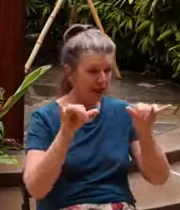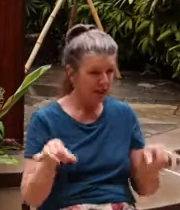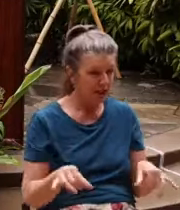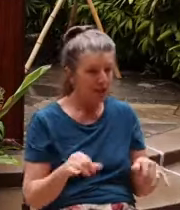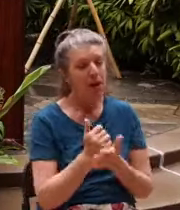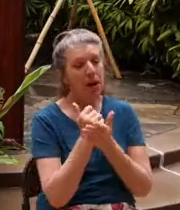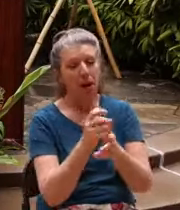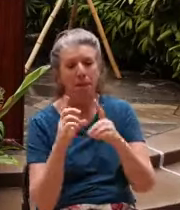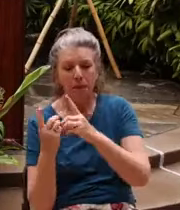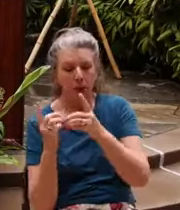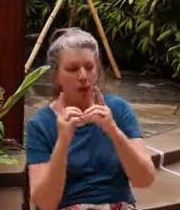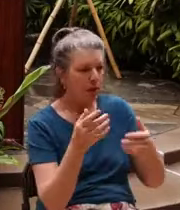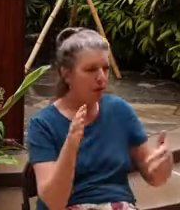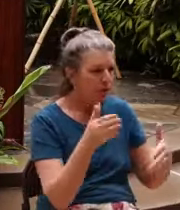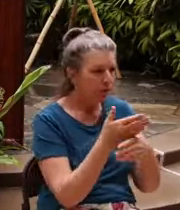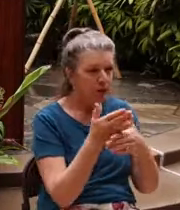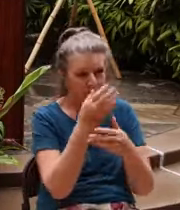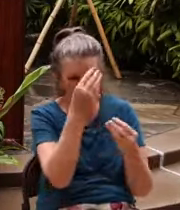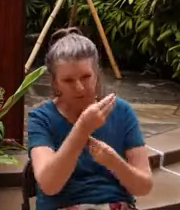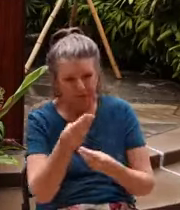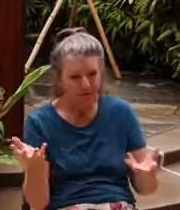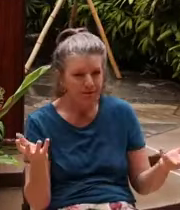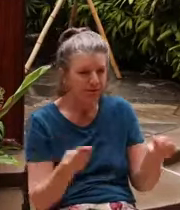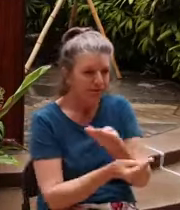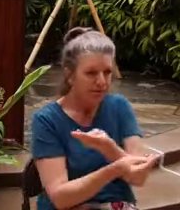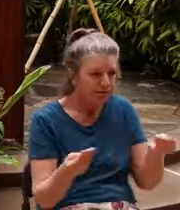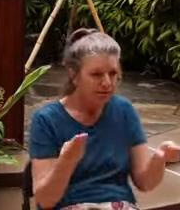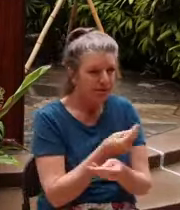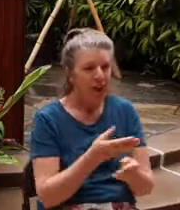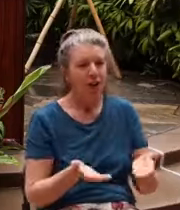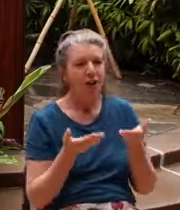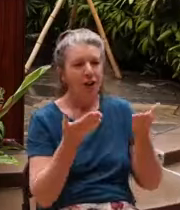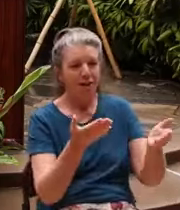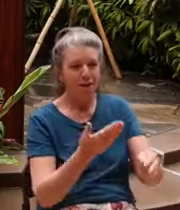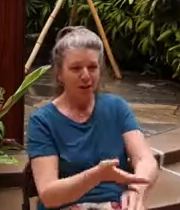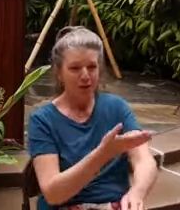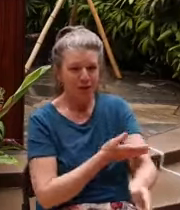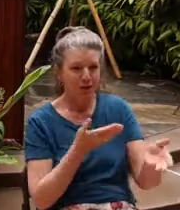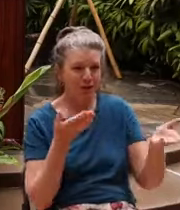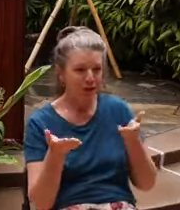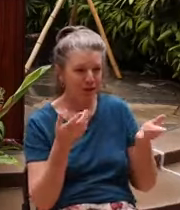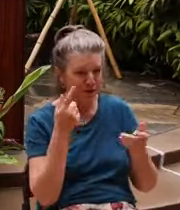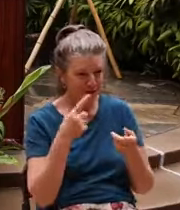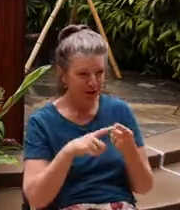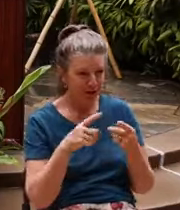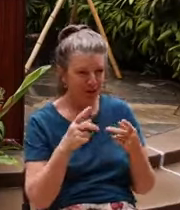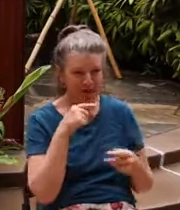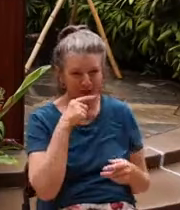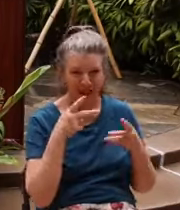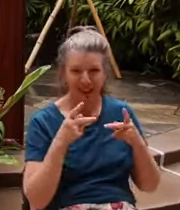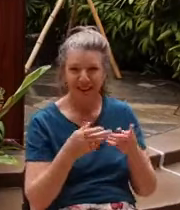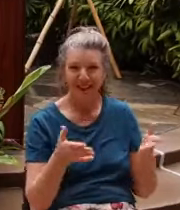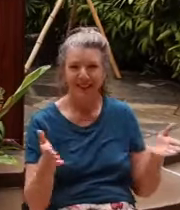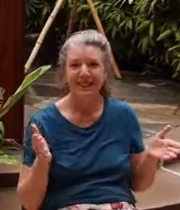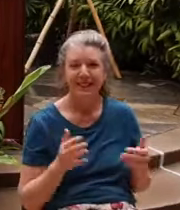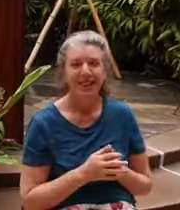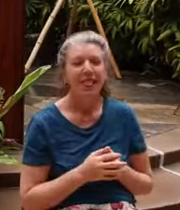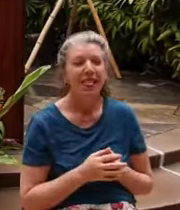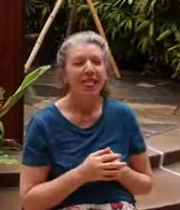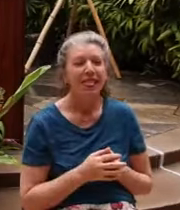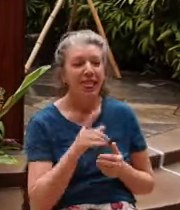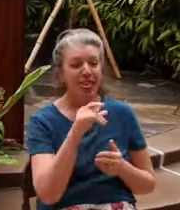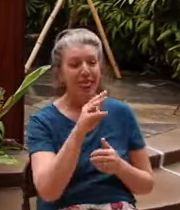departments share information while offering improved service to the public. LIMS